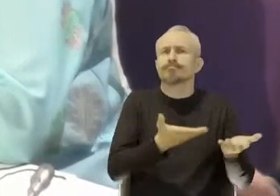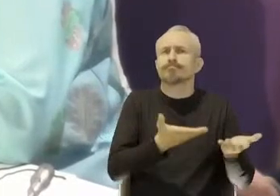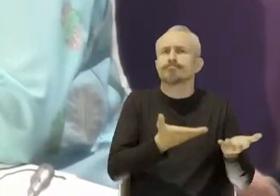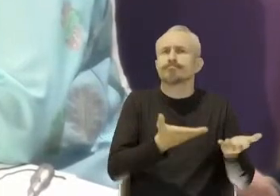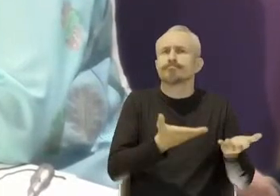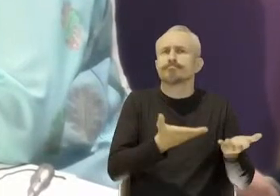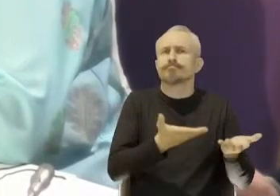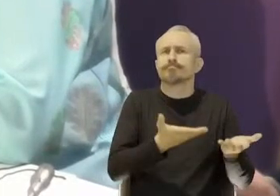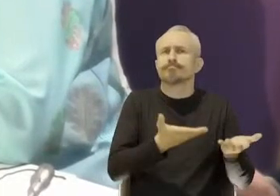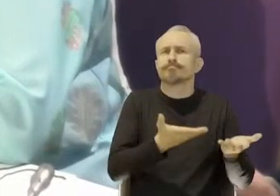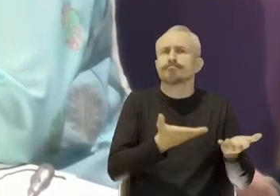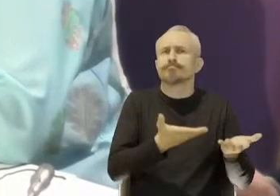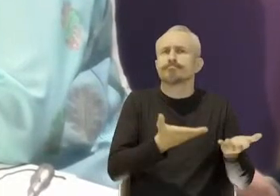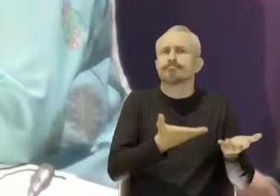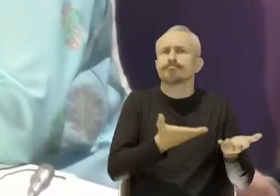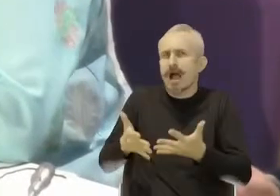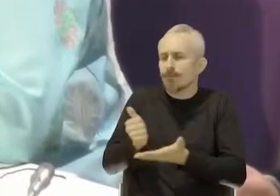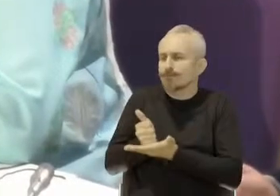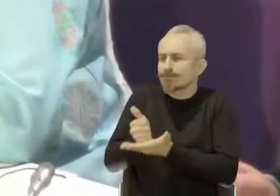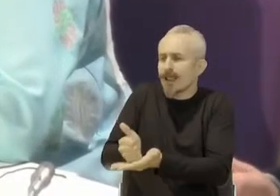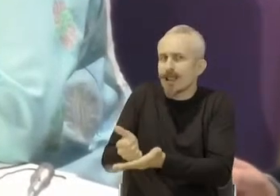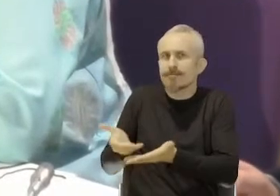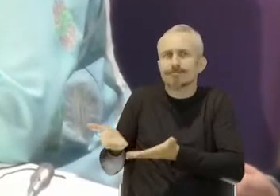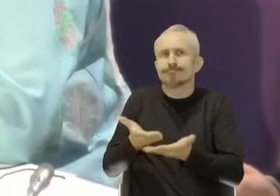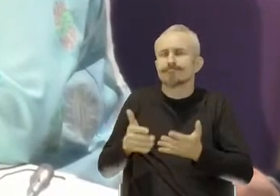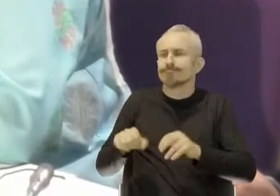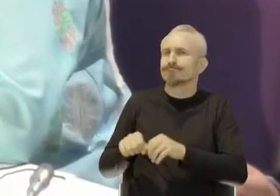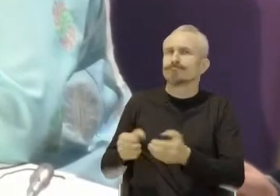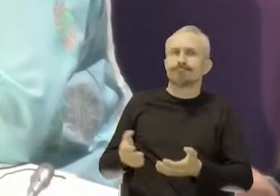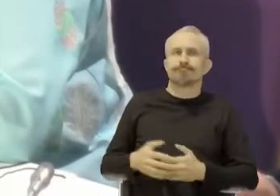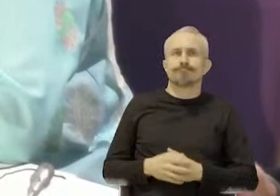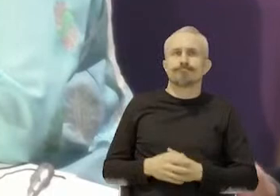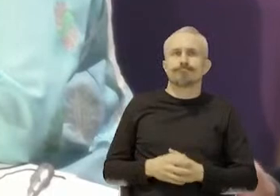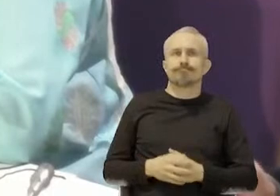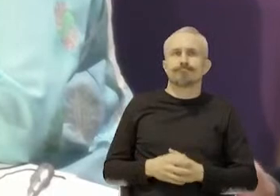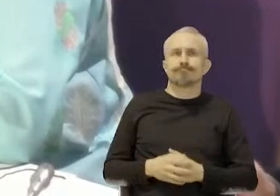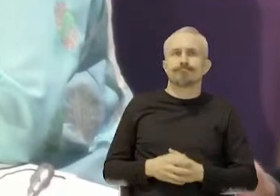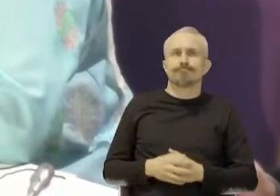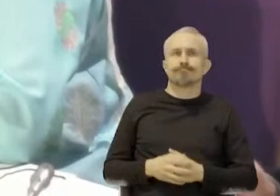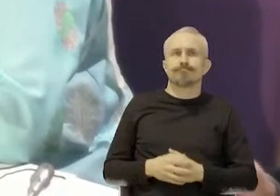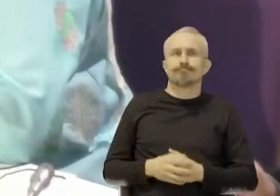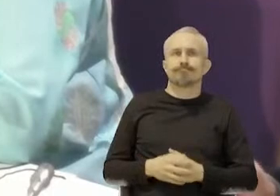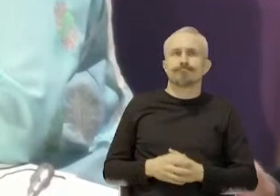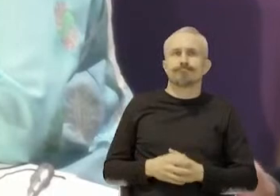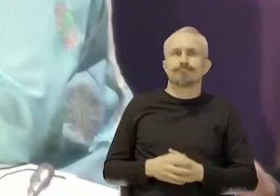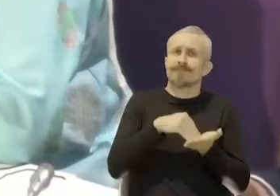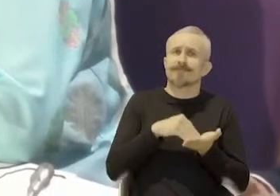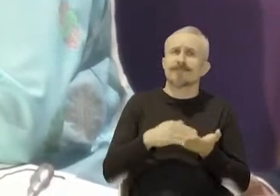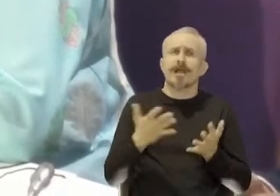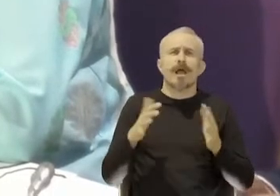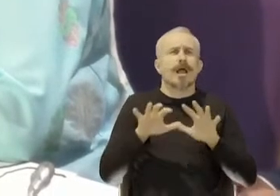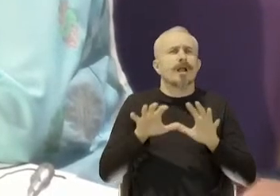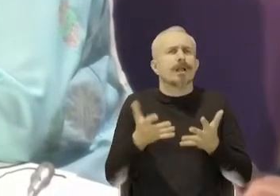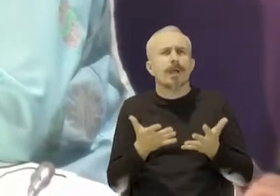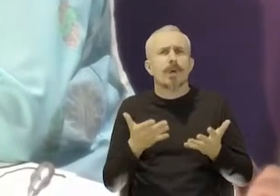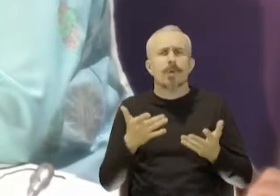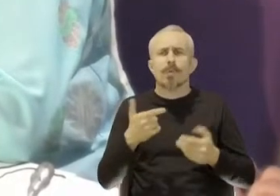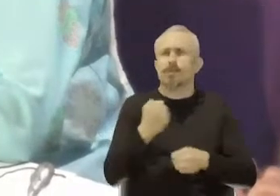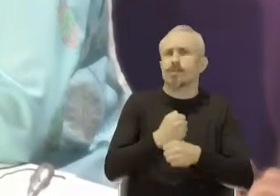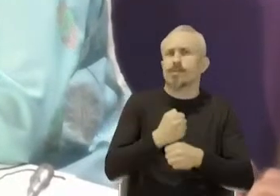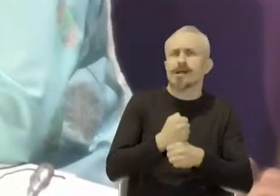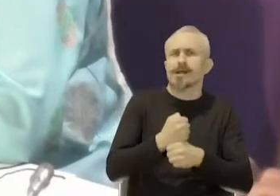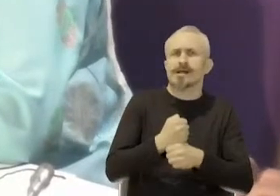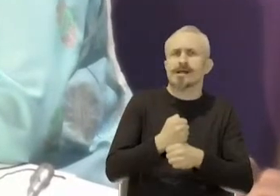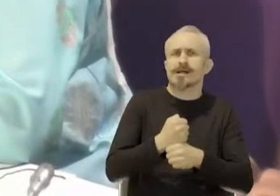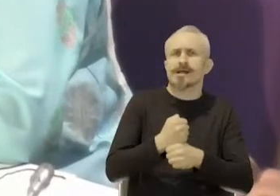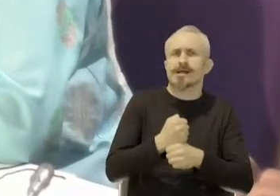is that what more could be done to further increase political momentum for the implementation of the new urban agenda